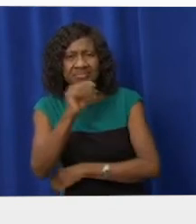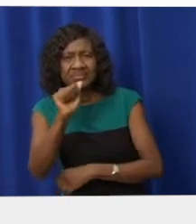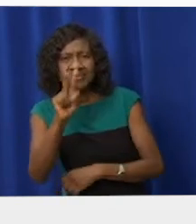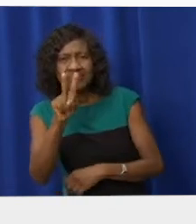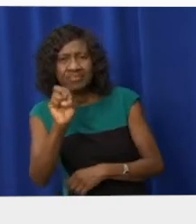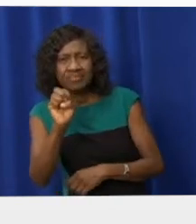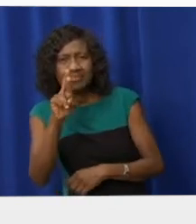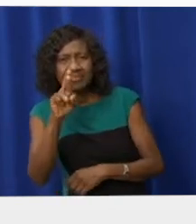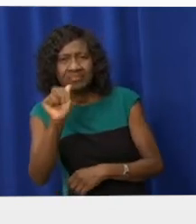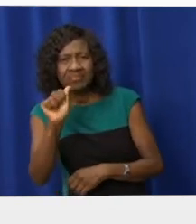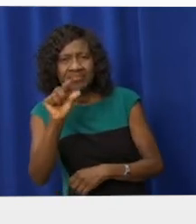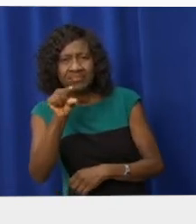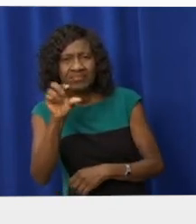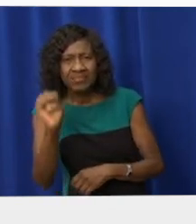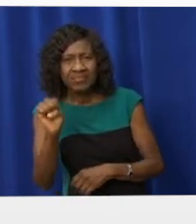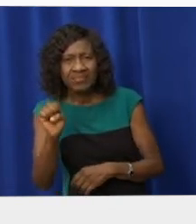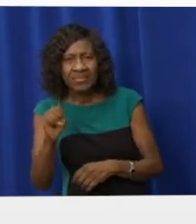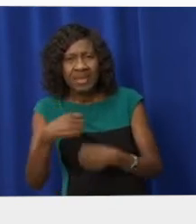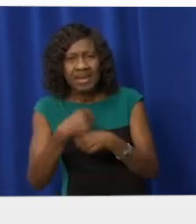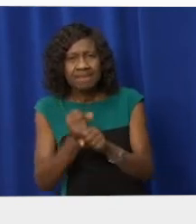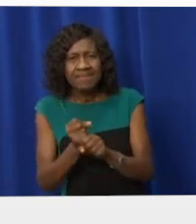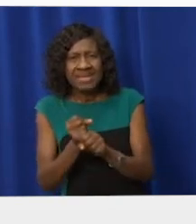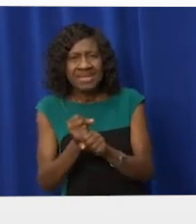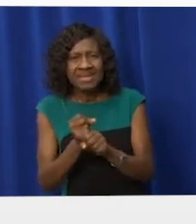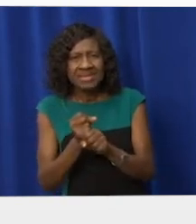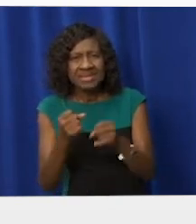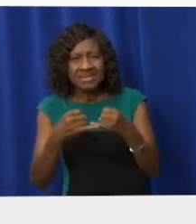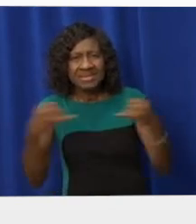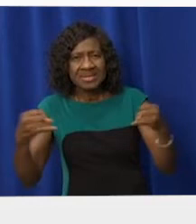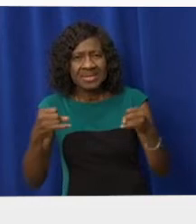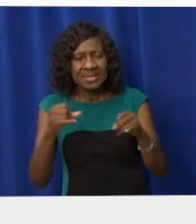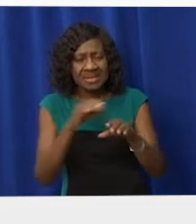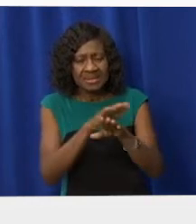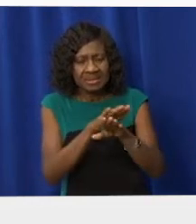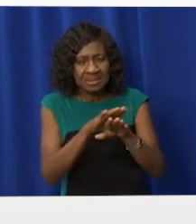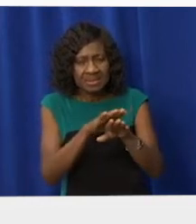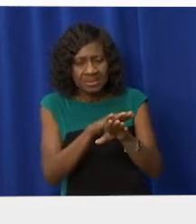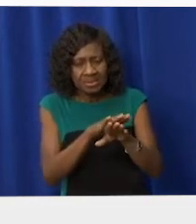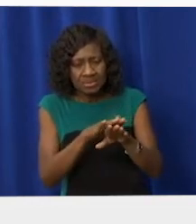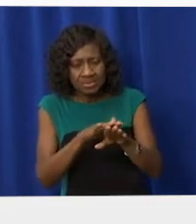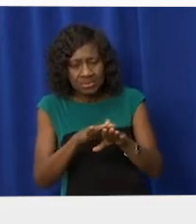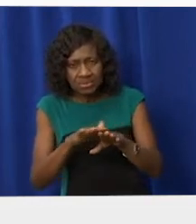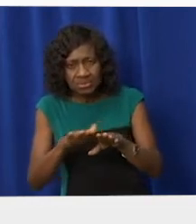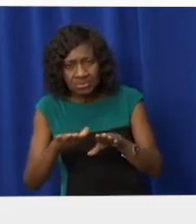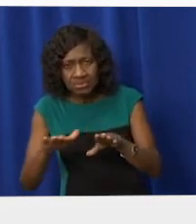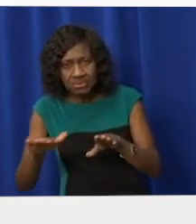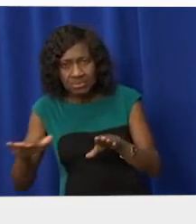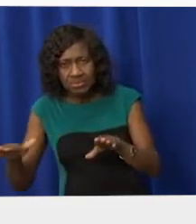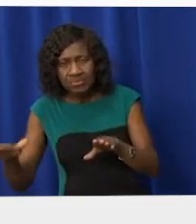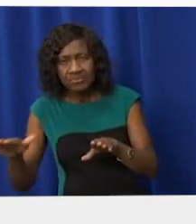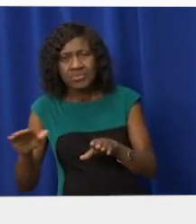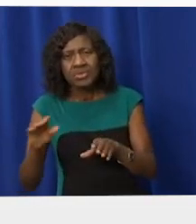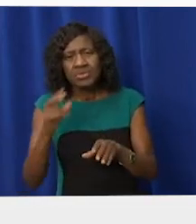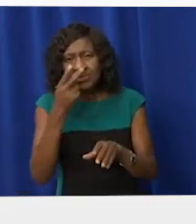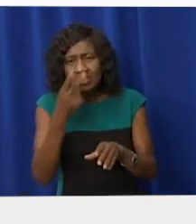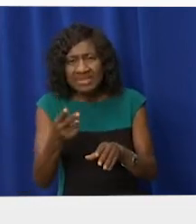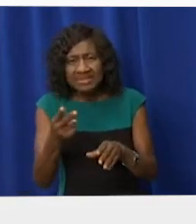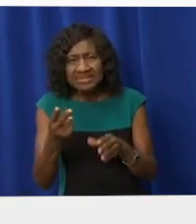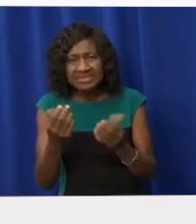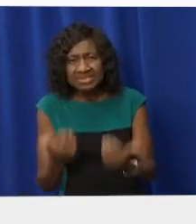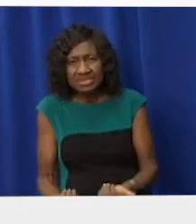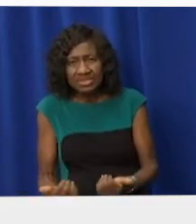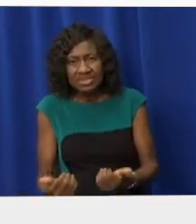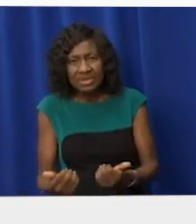but basically it's smoothing the line. So instead of all the jagged lines, you actually get a more smoothed approach. And you can see that at the moment, the line is